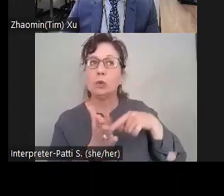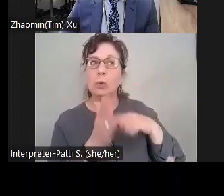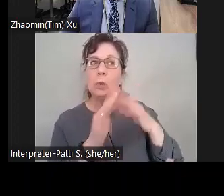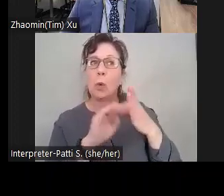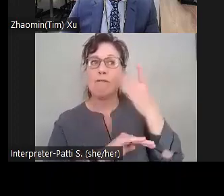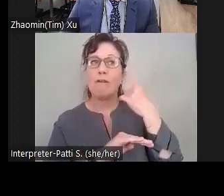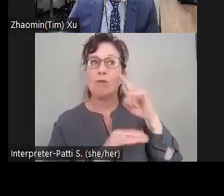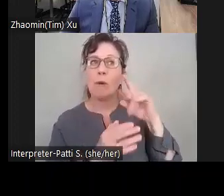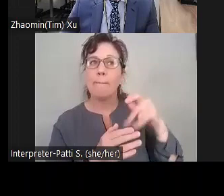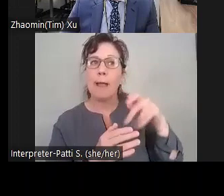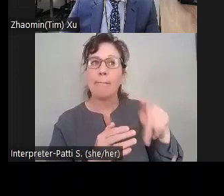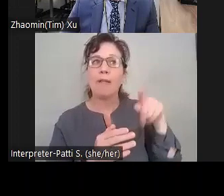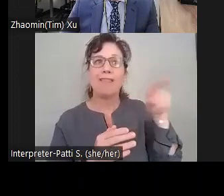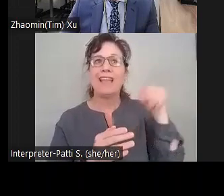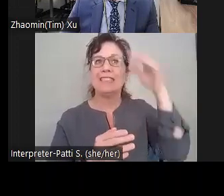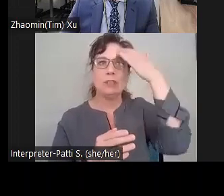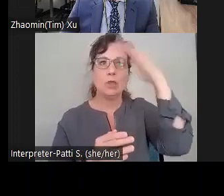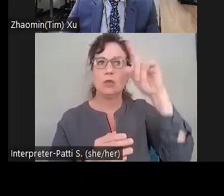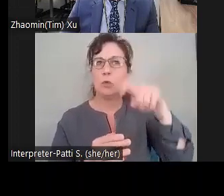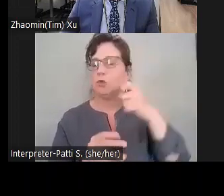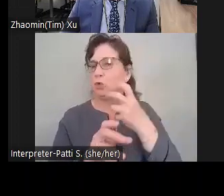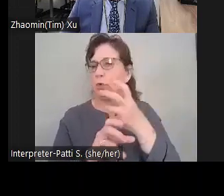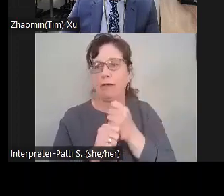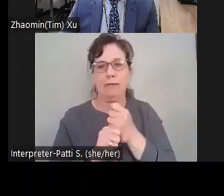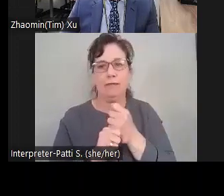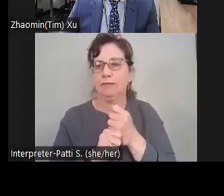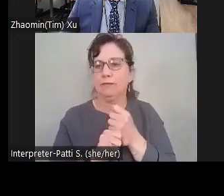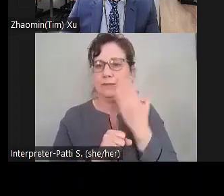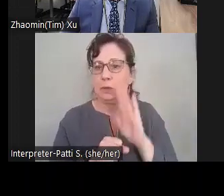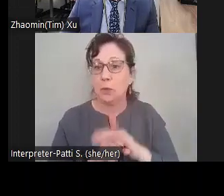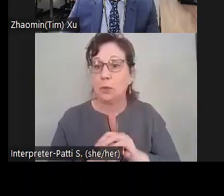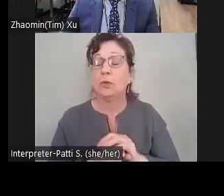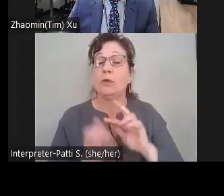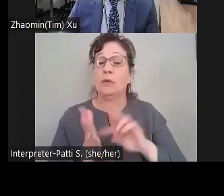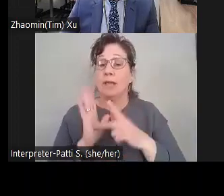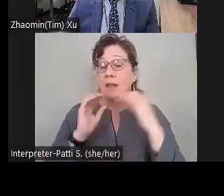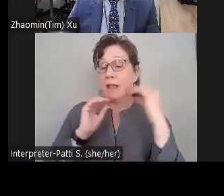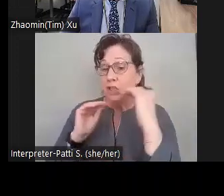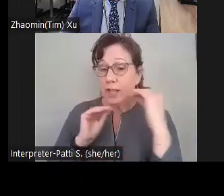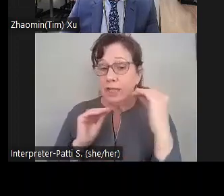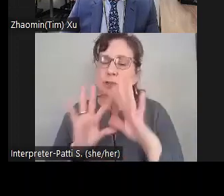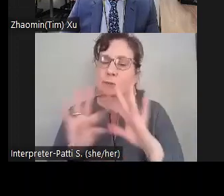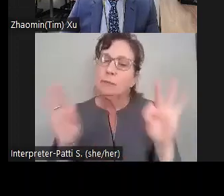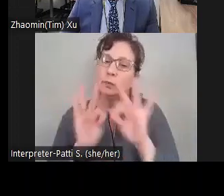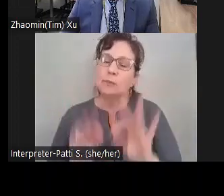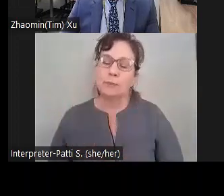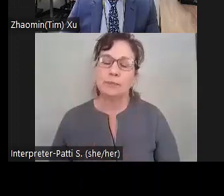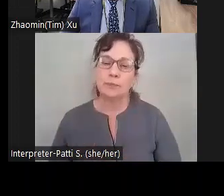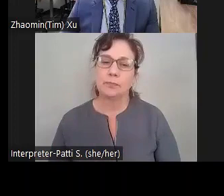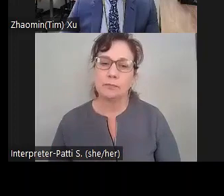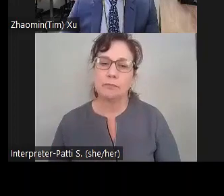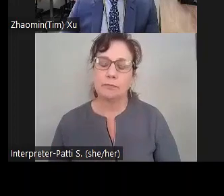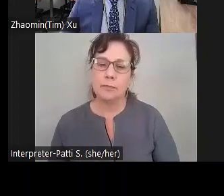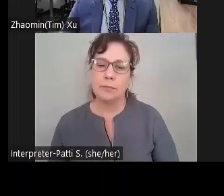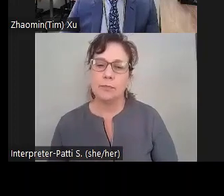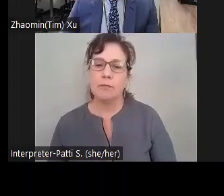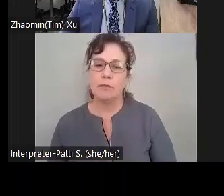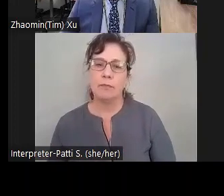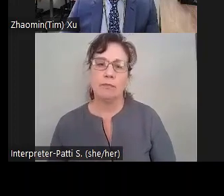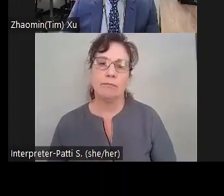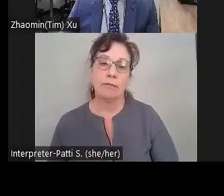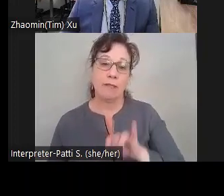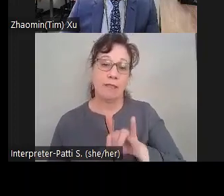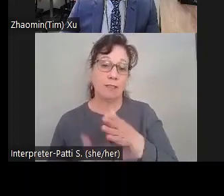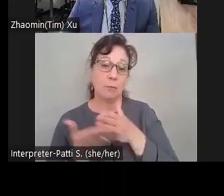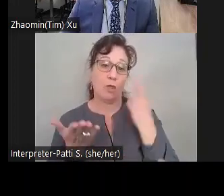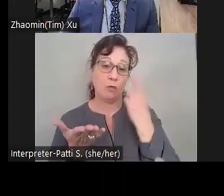simply they didn't know that they were supposed to get one. So education is very, very important, and which is part of the reason why we're